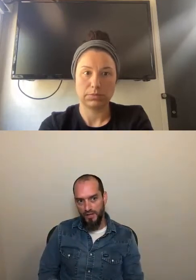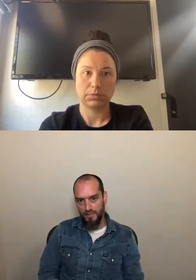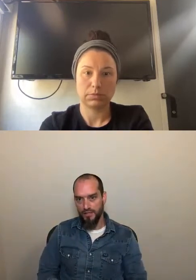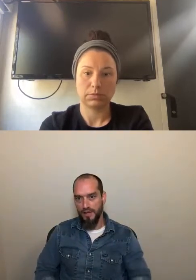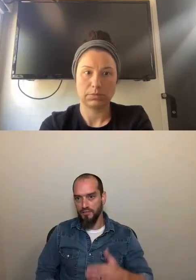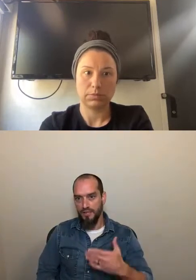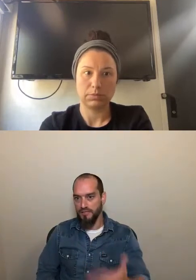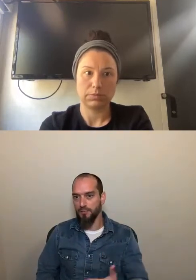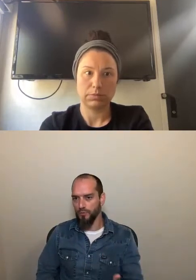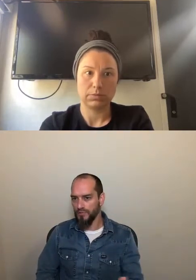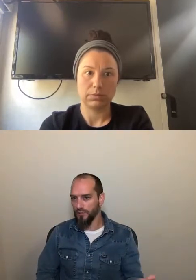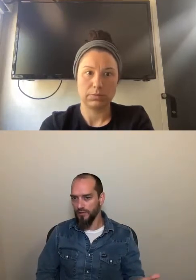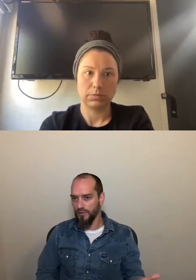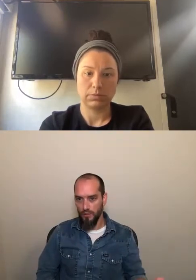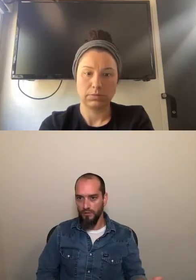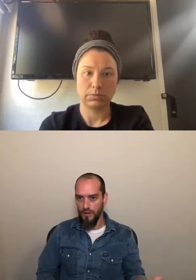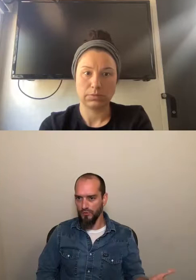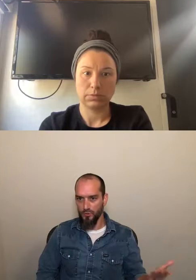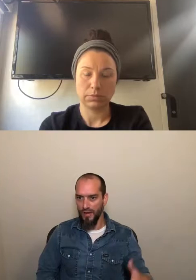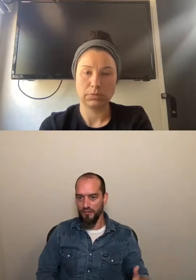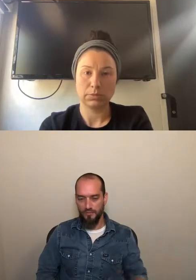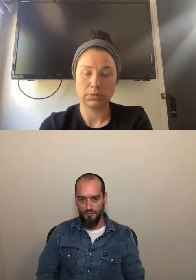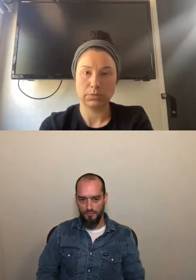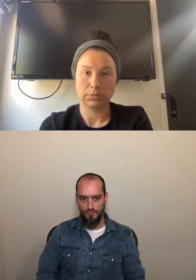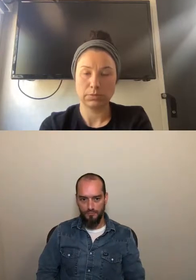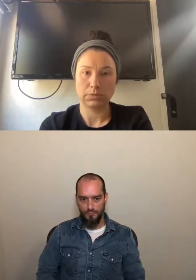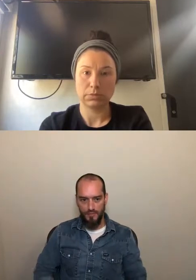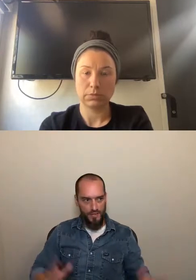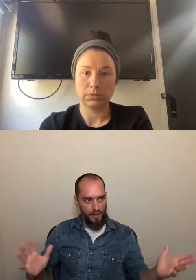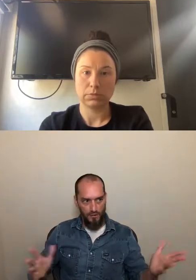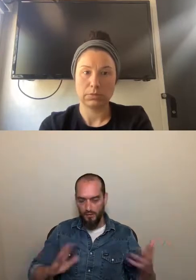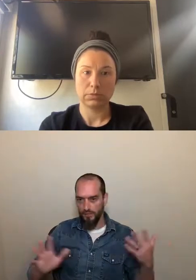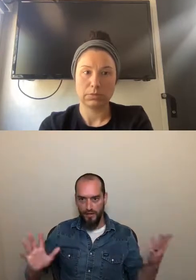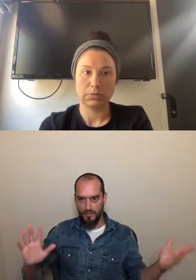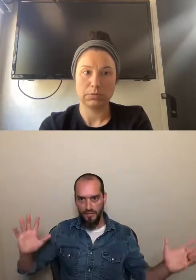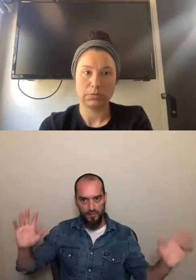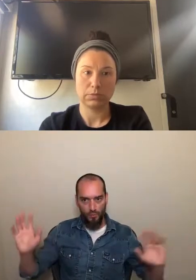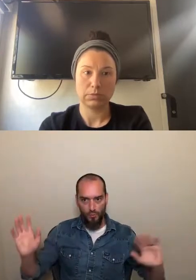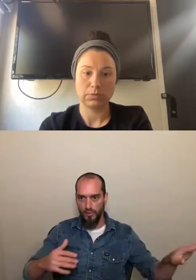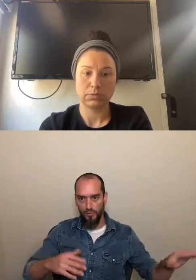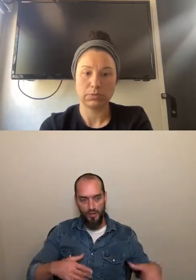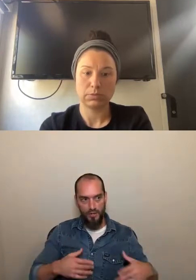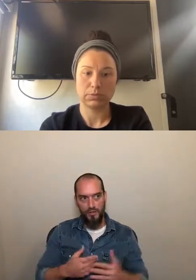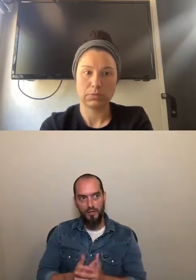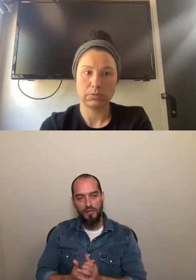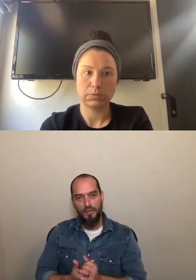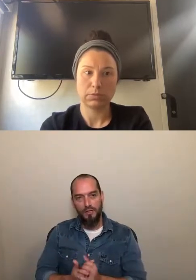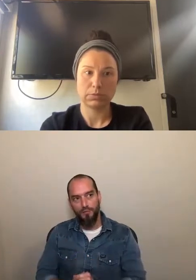But I try not to take an outside sample when someone is mowing. I'll just wait, let the air clear outside, let the wind blow it